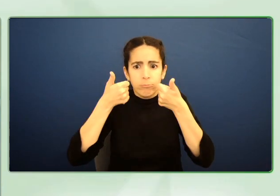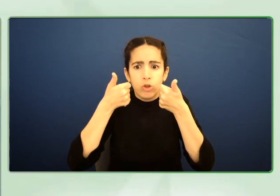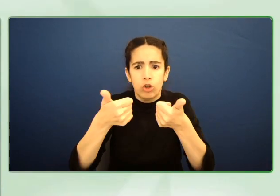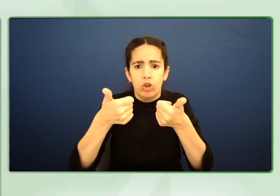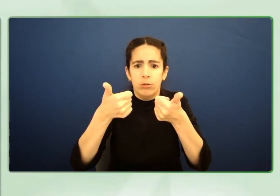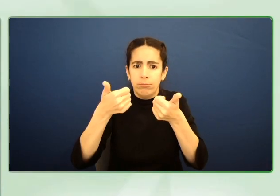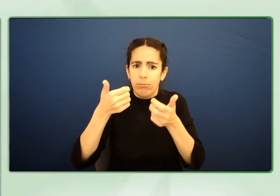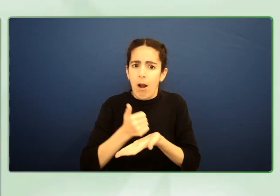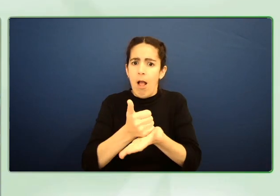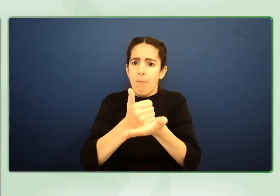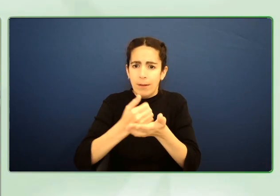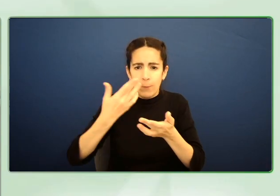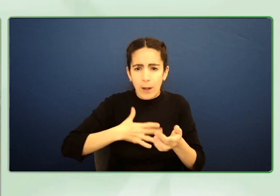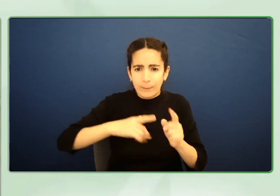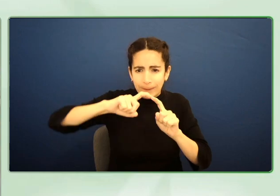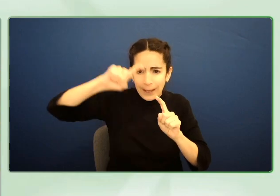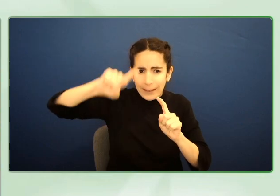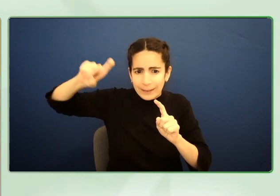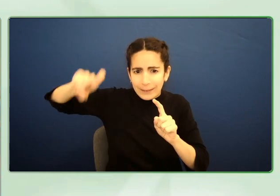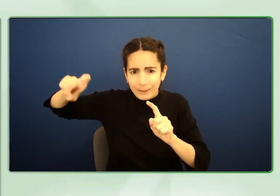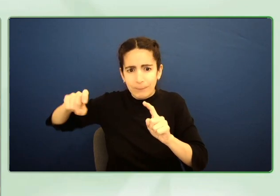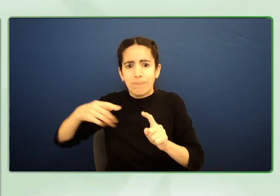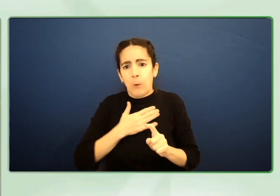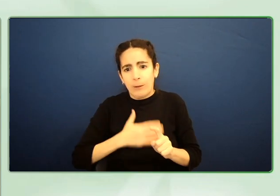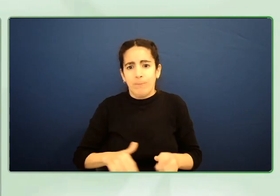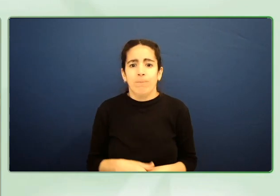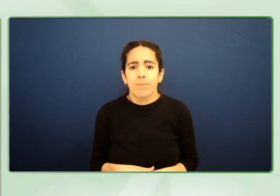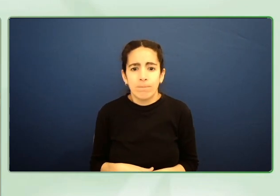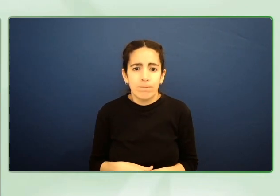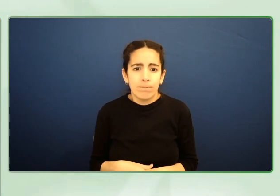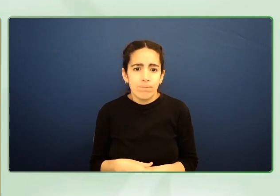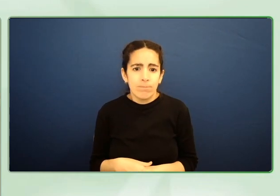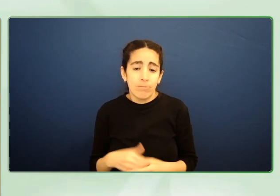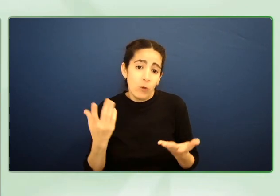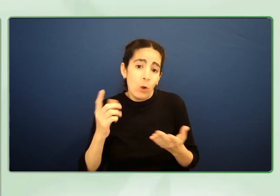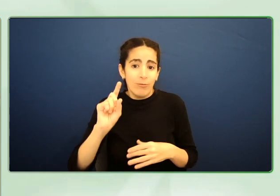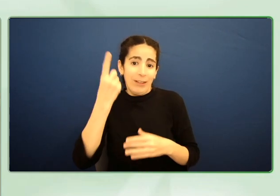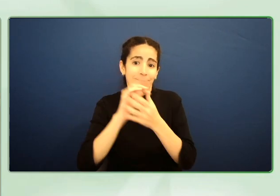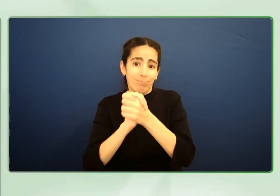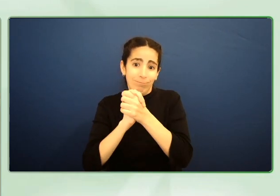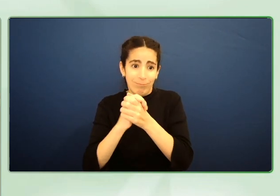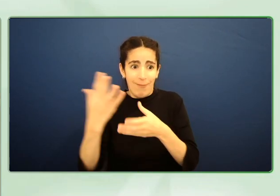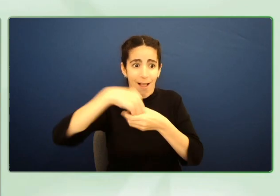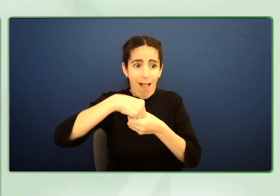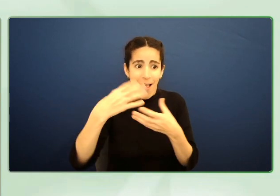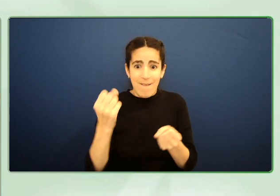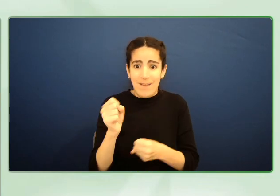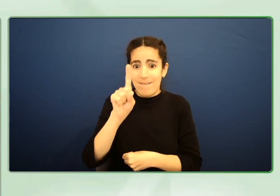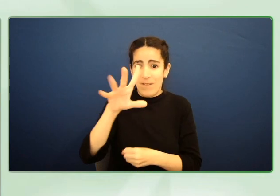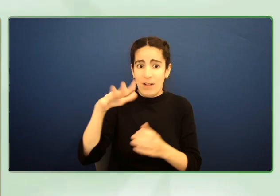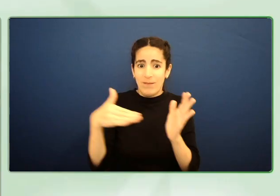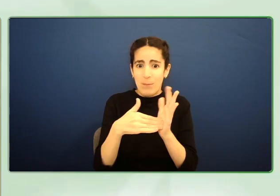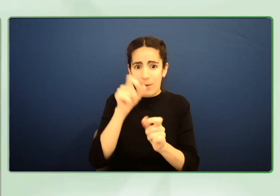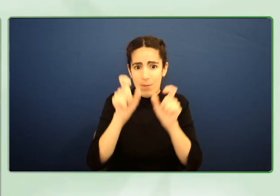congratulations. I mean, 15,000 users is impressive for for any Montenegro. assistive technology company. It's amazing. And Do you think